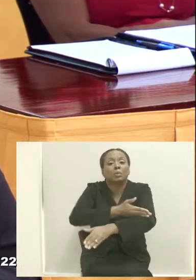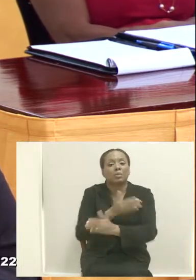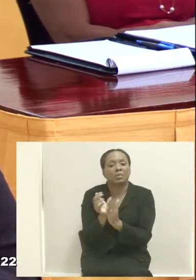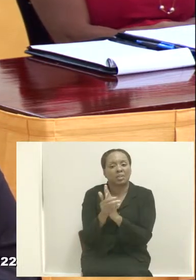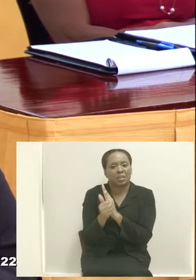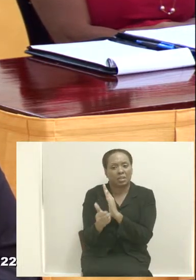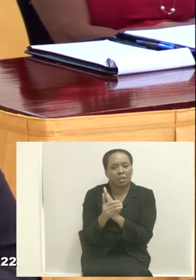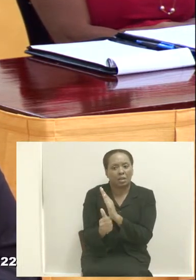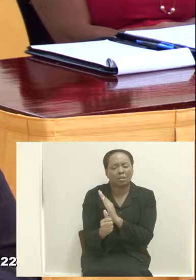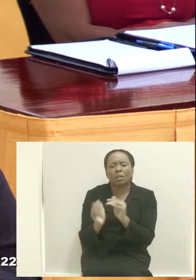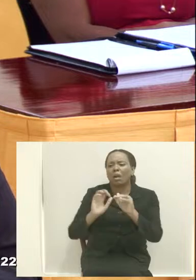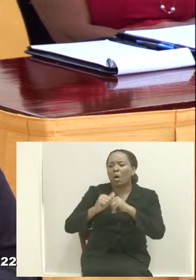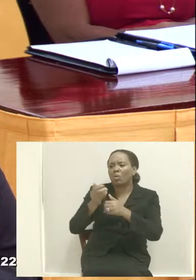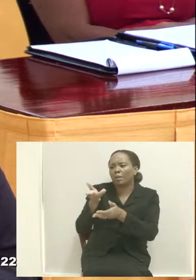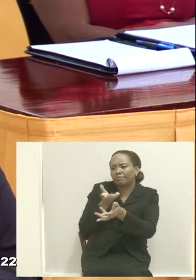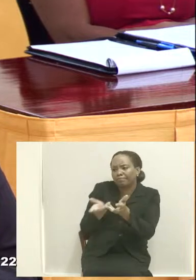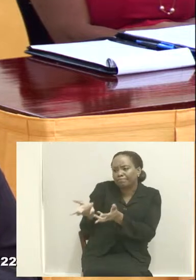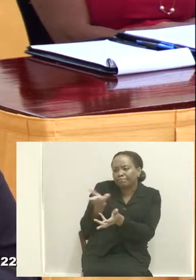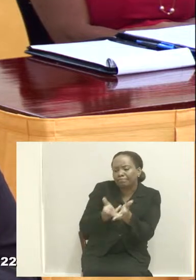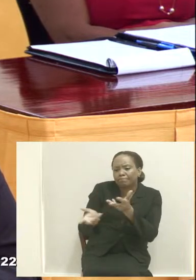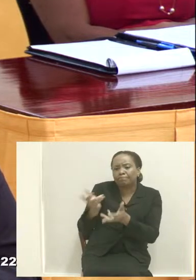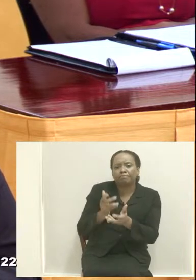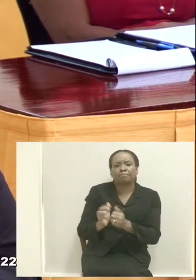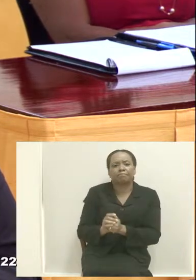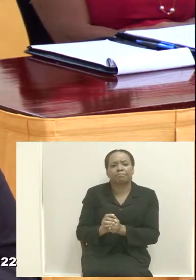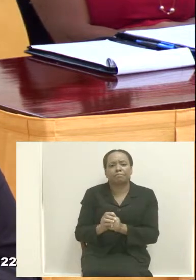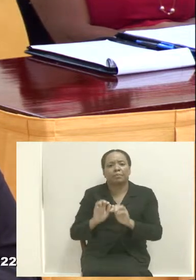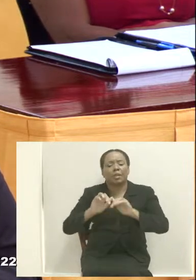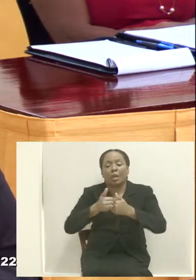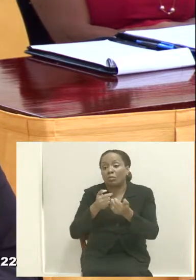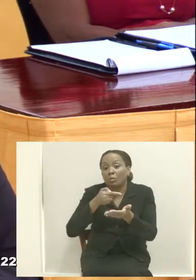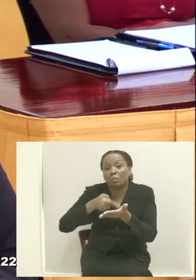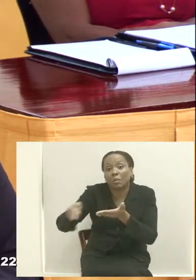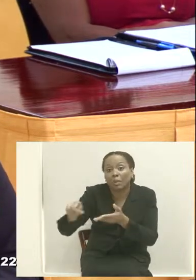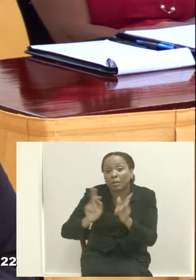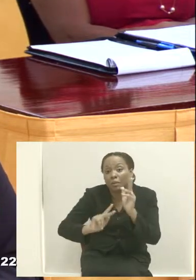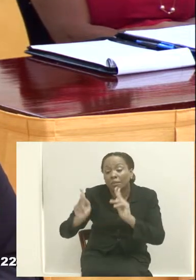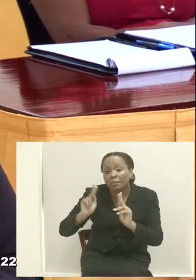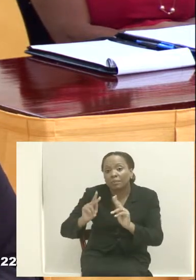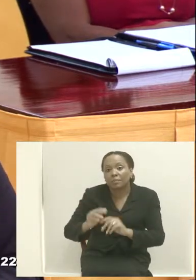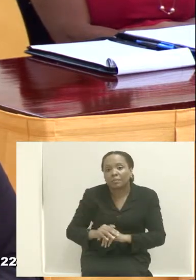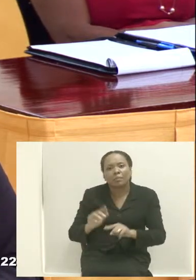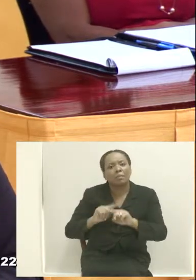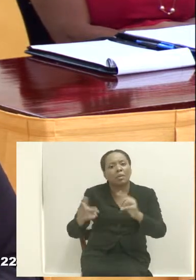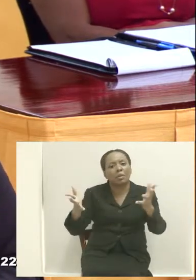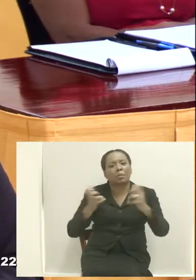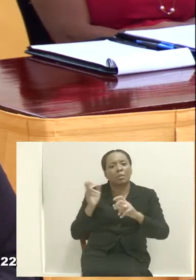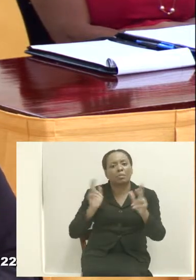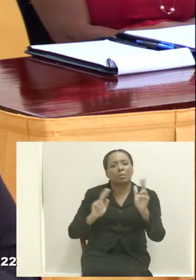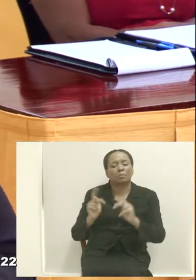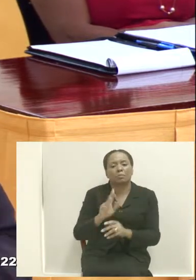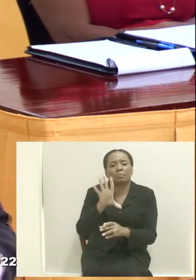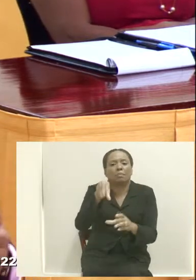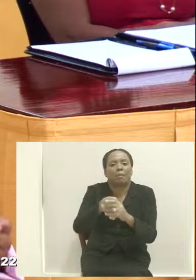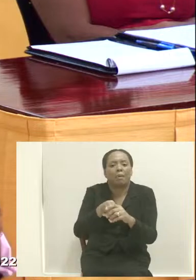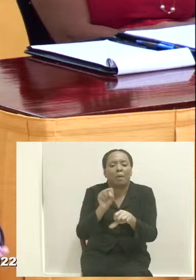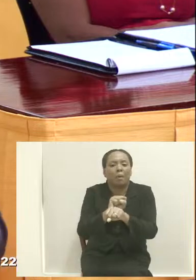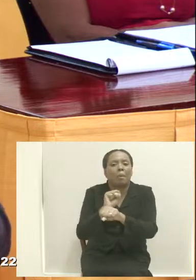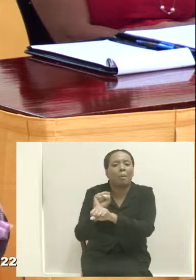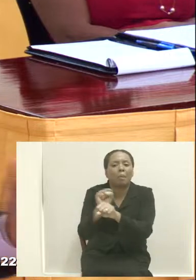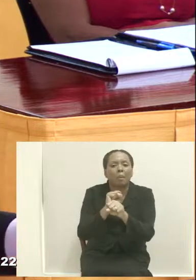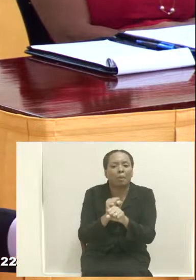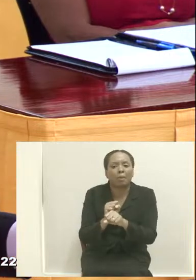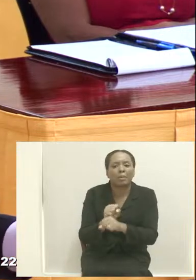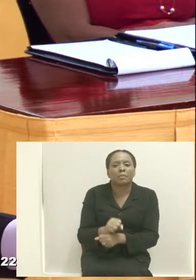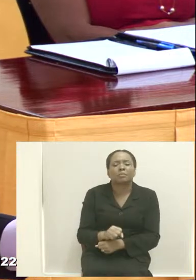people, but to come in and work with businesses. And I believe, ma'am, if you start at 50 businesses this year, and you can